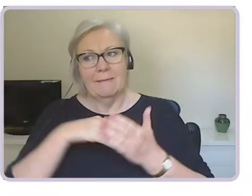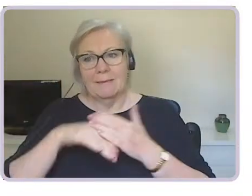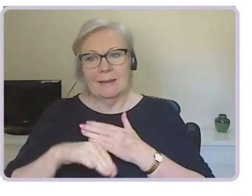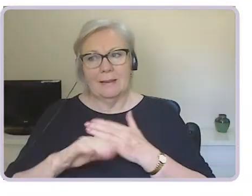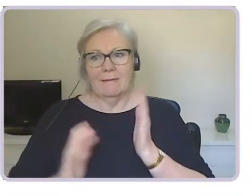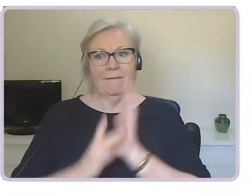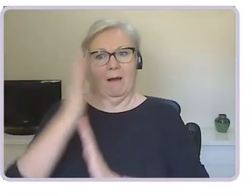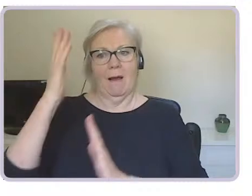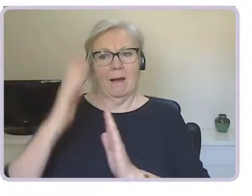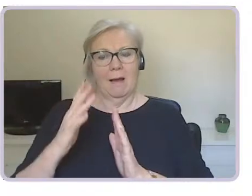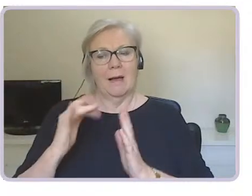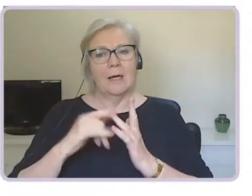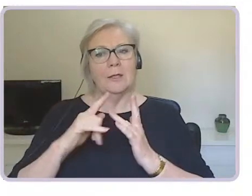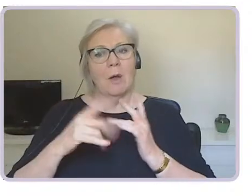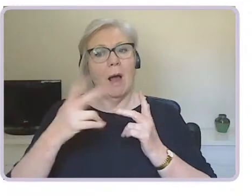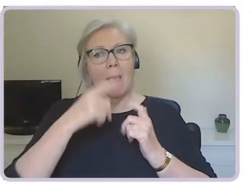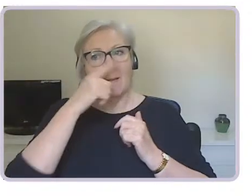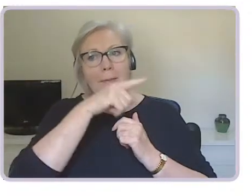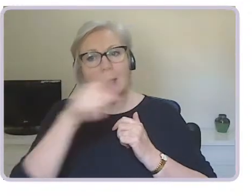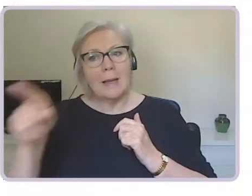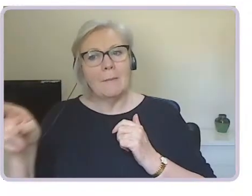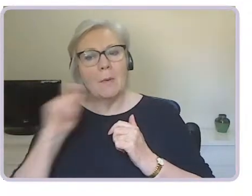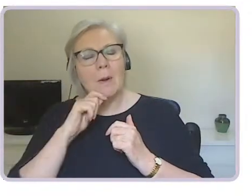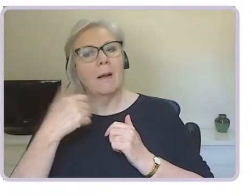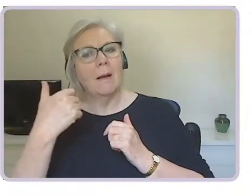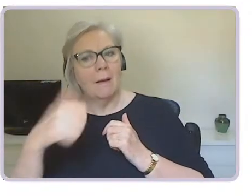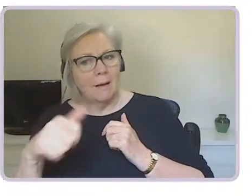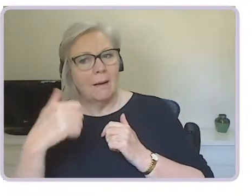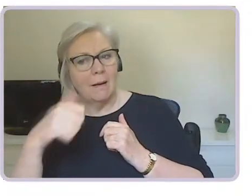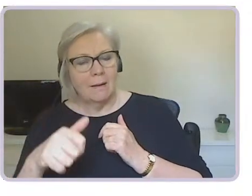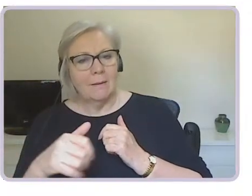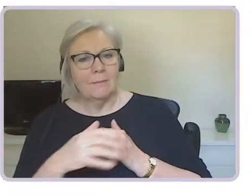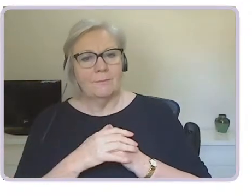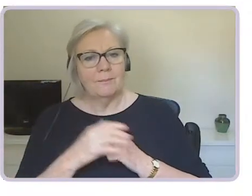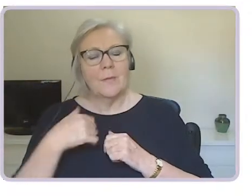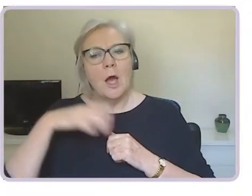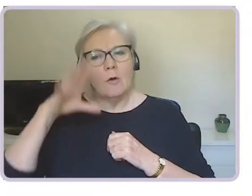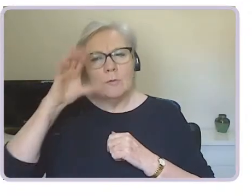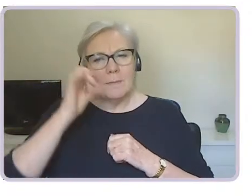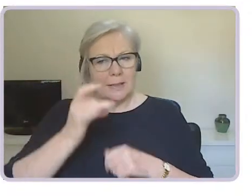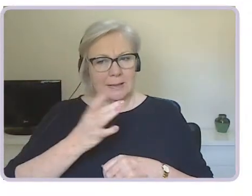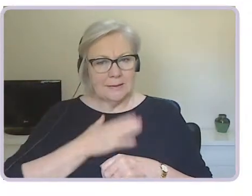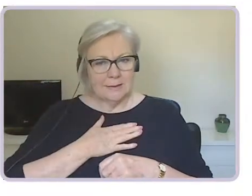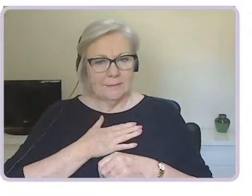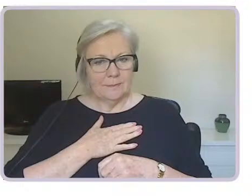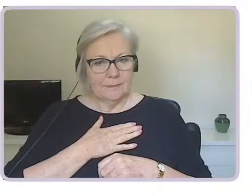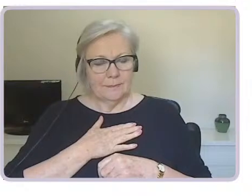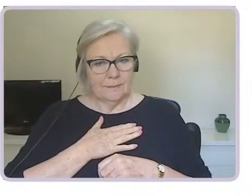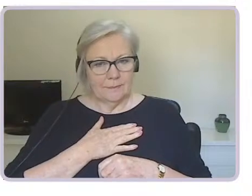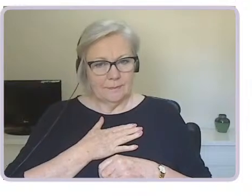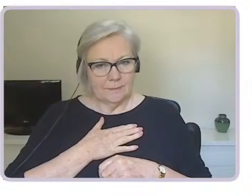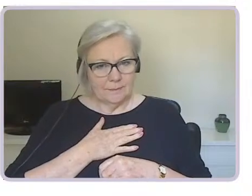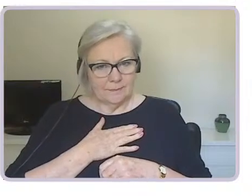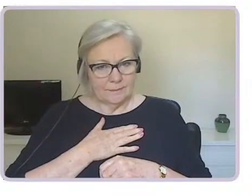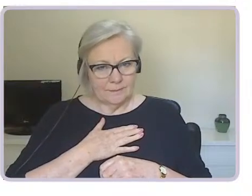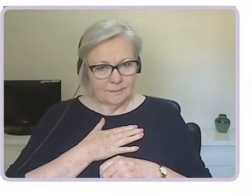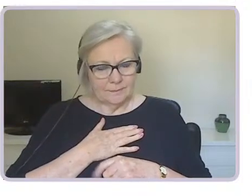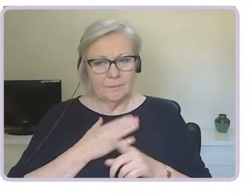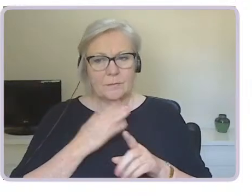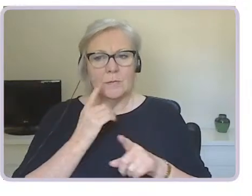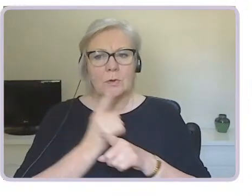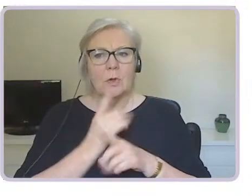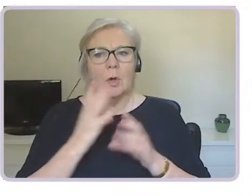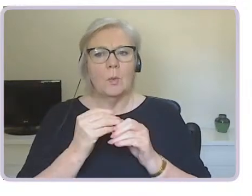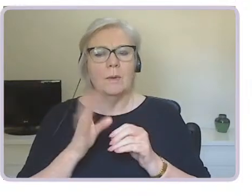similar situations. And I remember having a conversation with the now former chief officer of